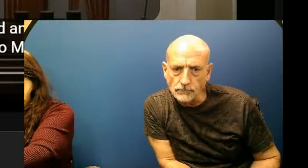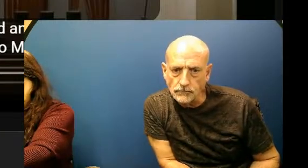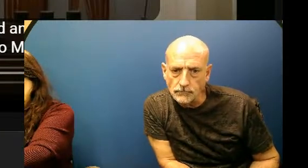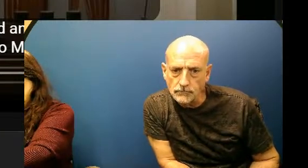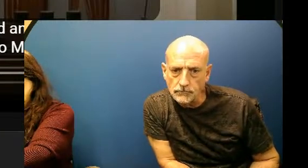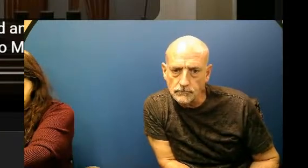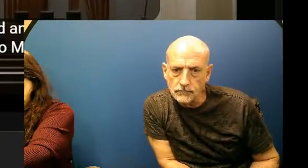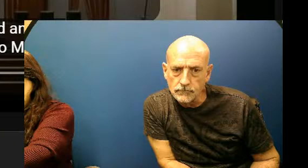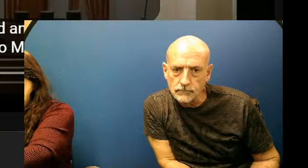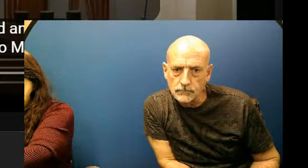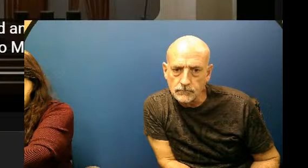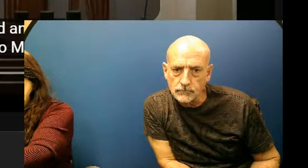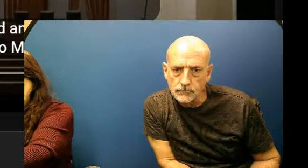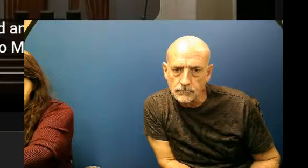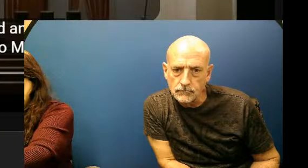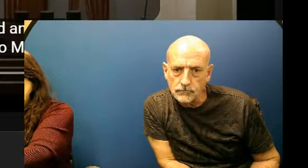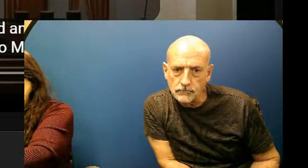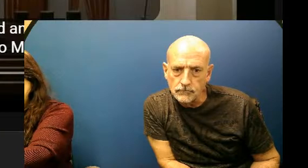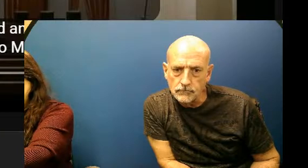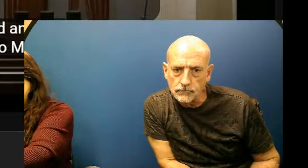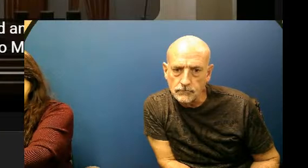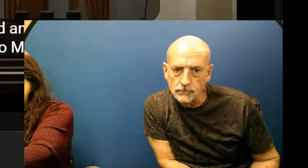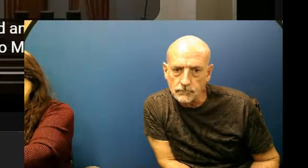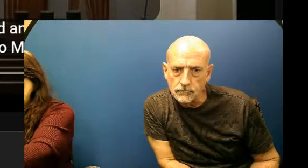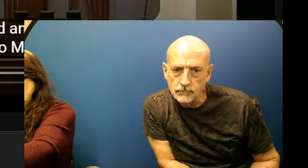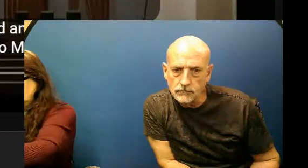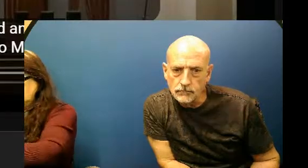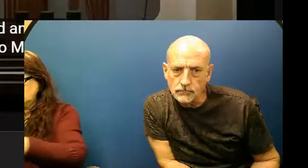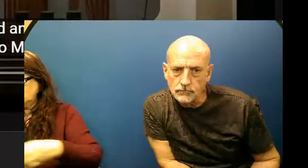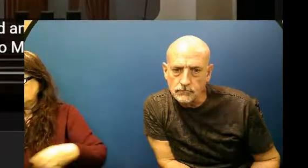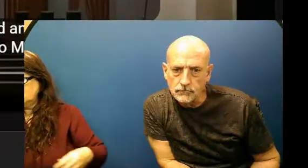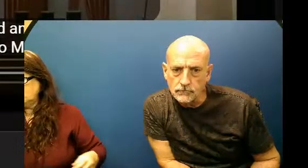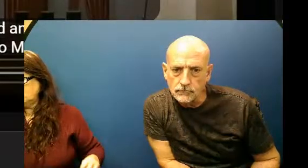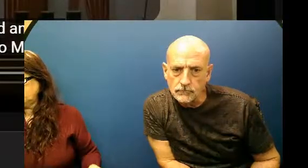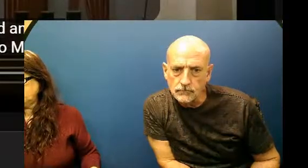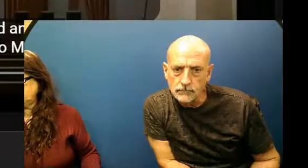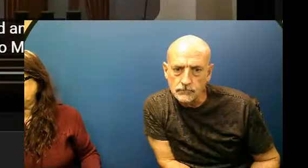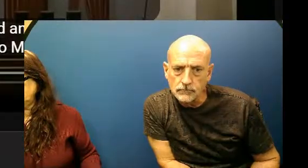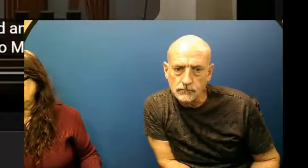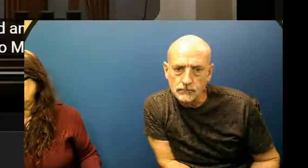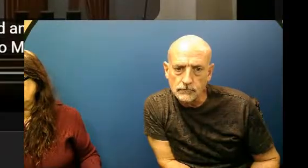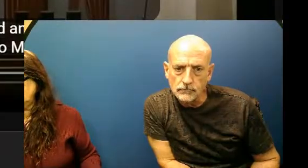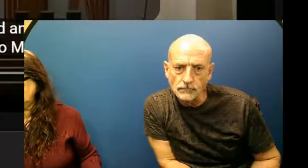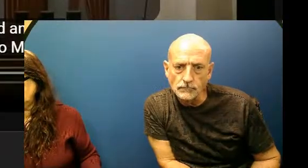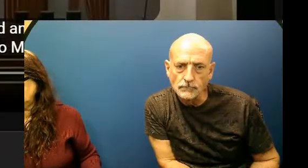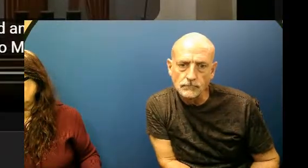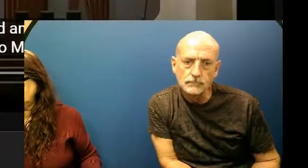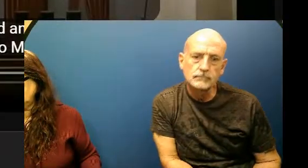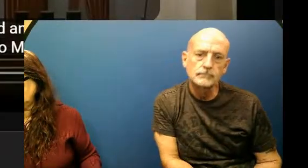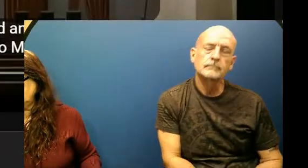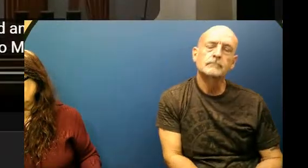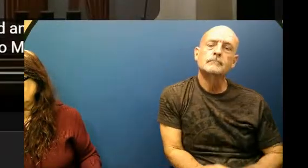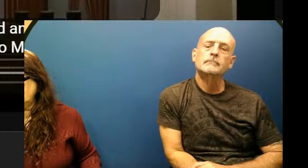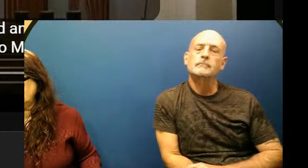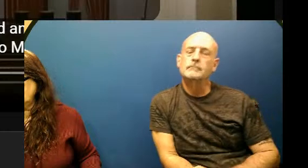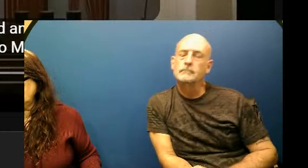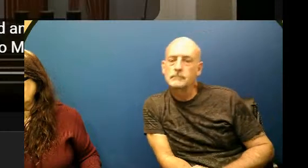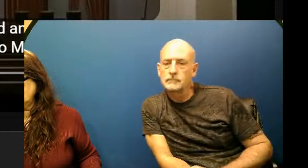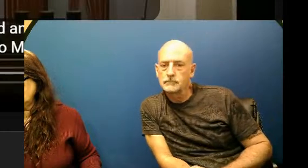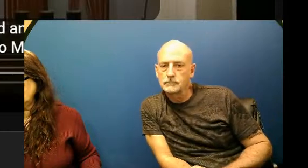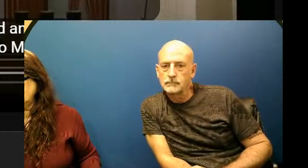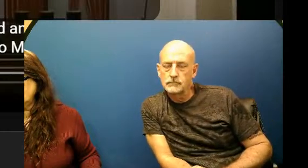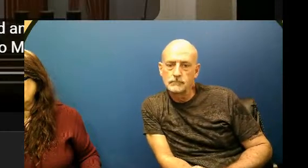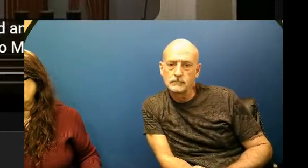company, you have to stop talking unless somebody else does something, and that's imposed by the force of